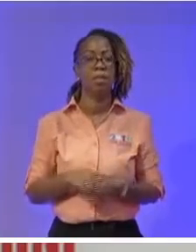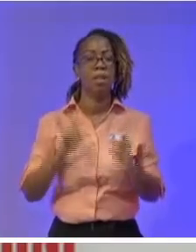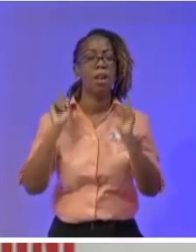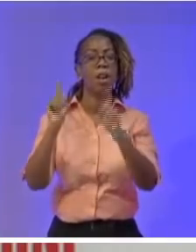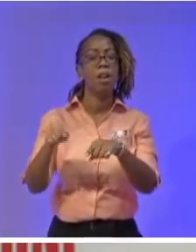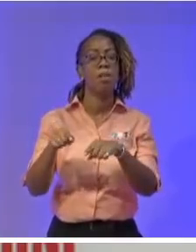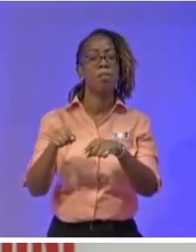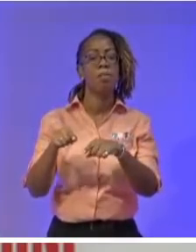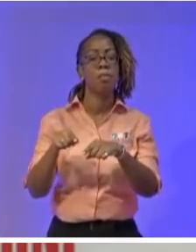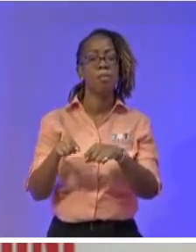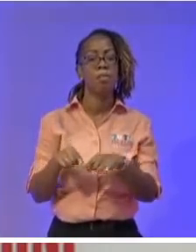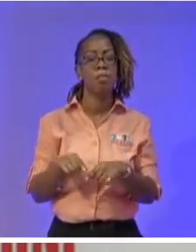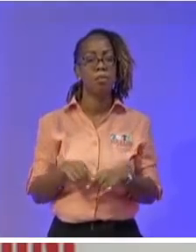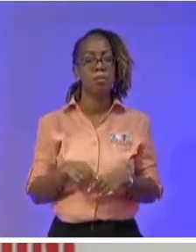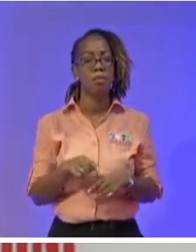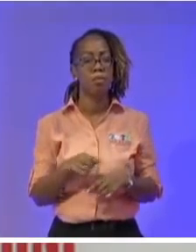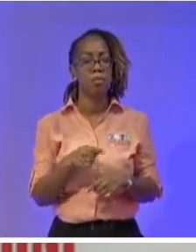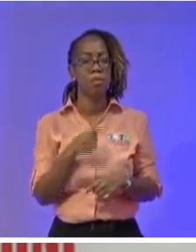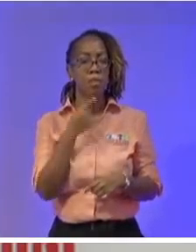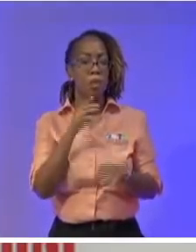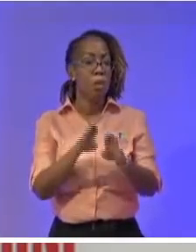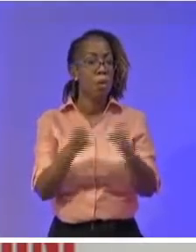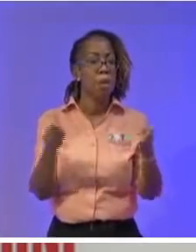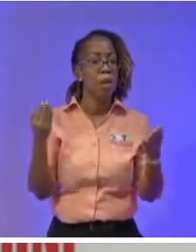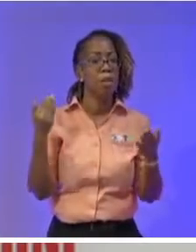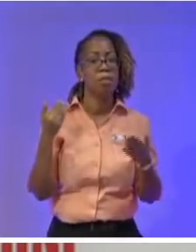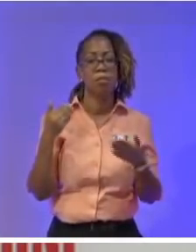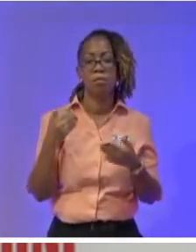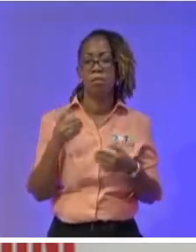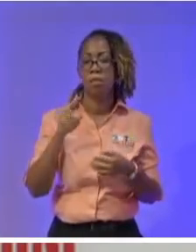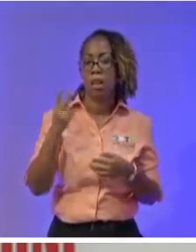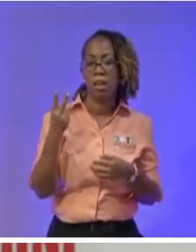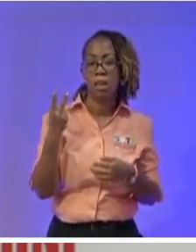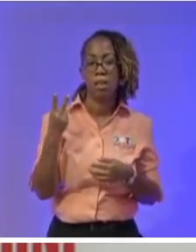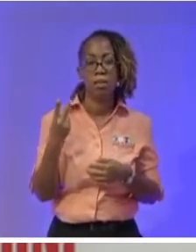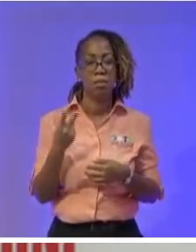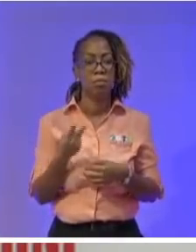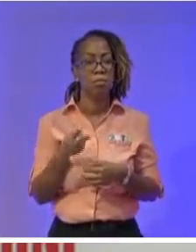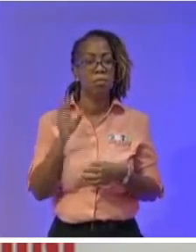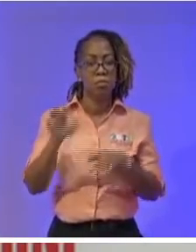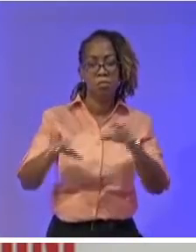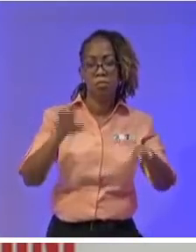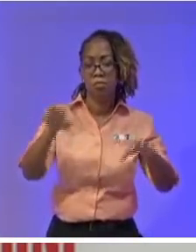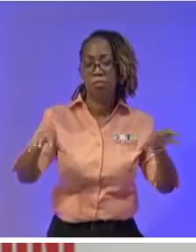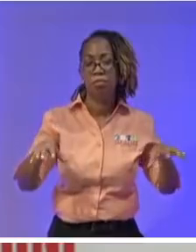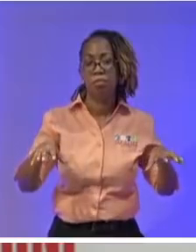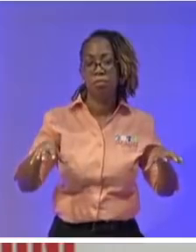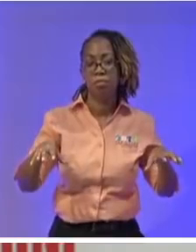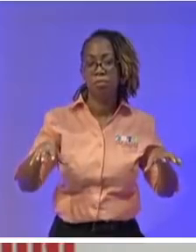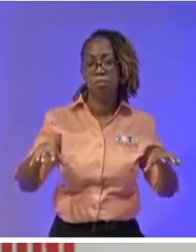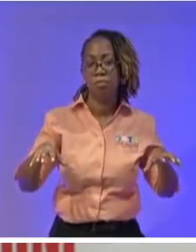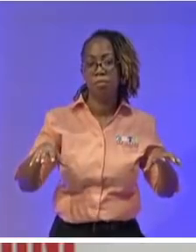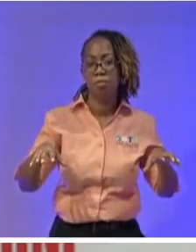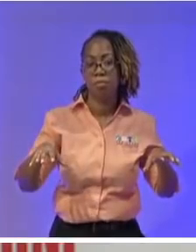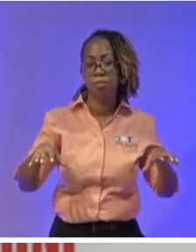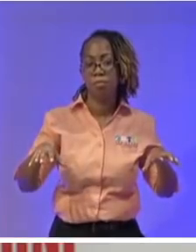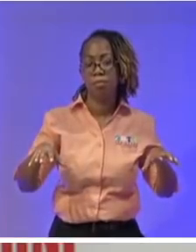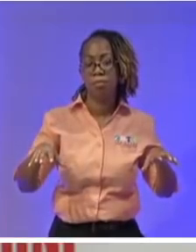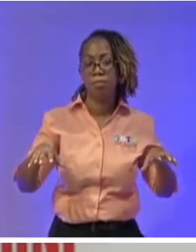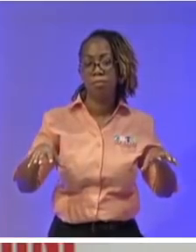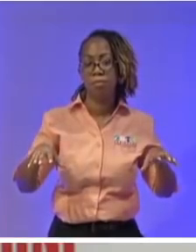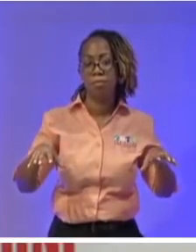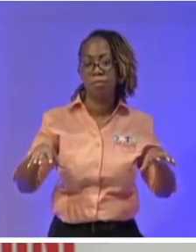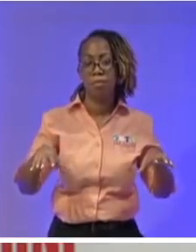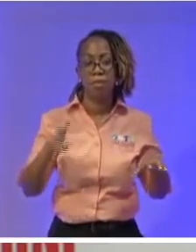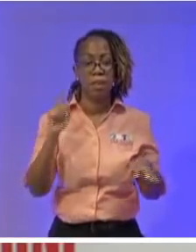roll out the second phase of the booster program. The first phase ends on Friday, the